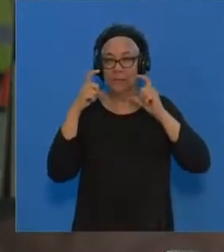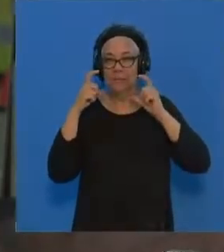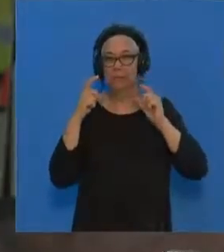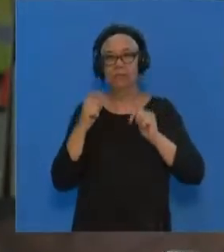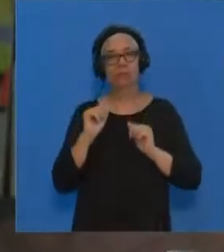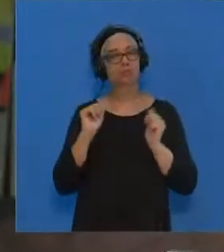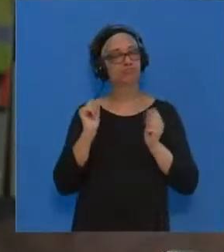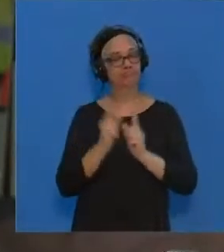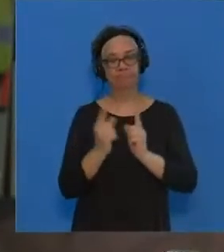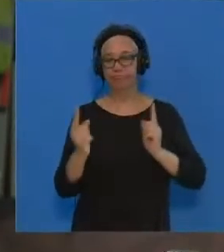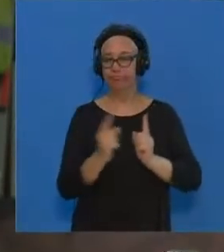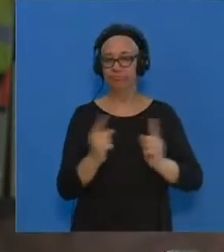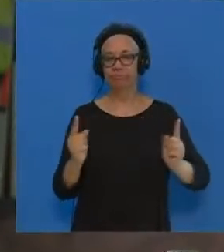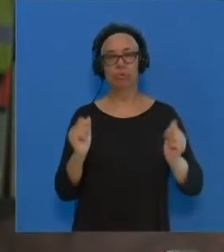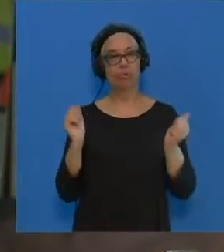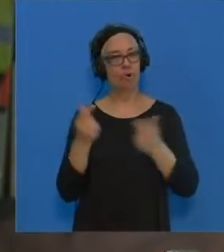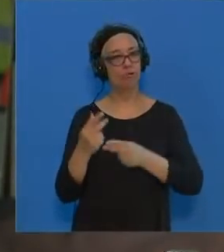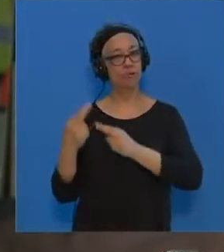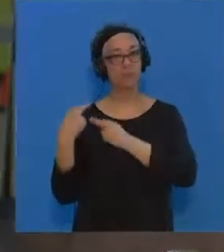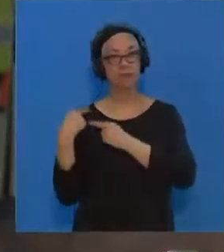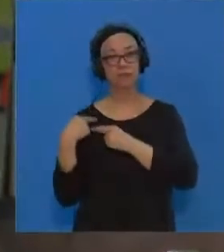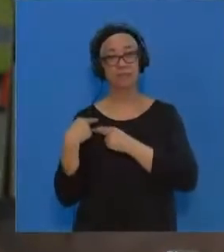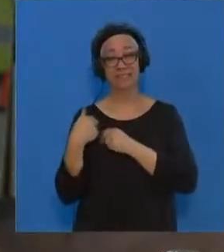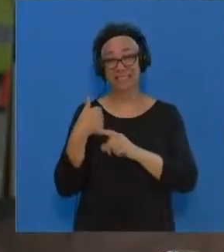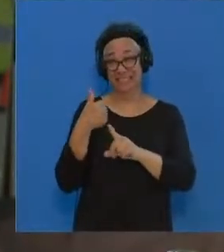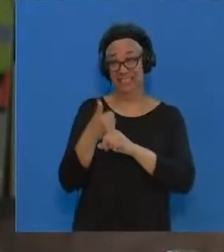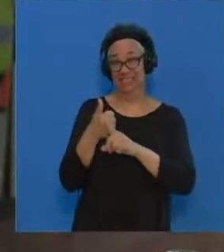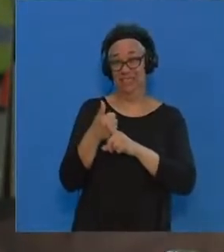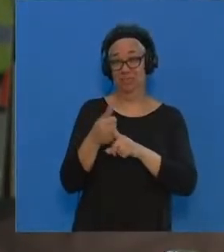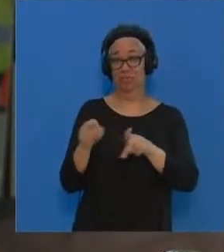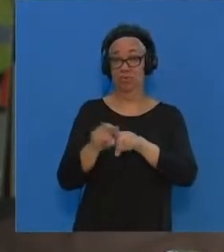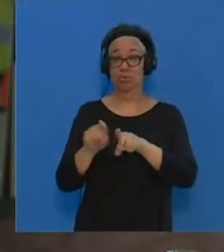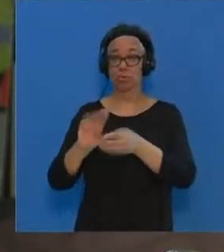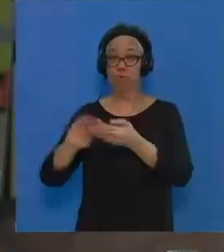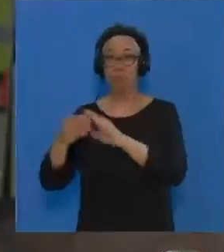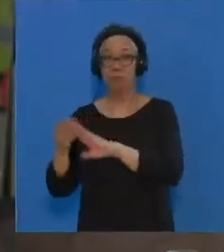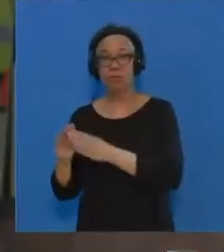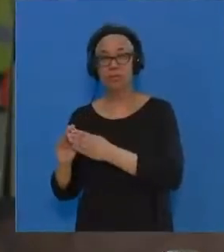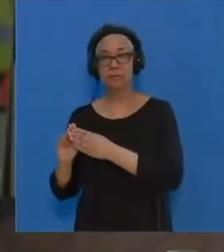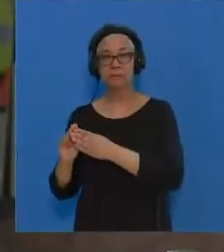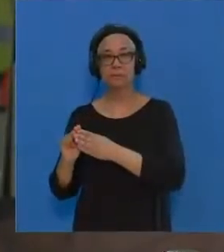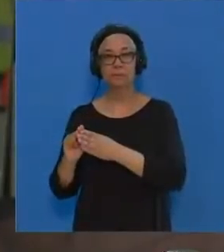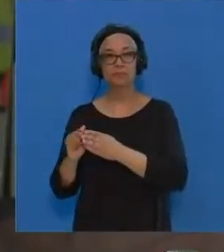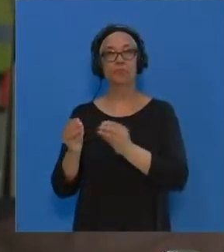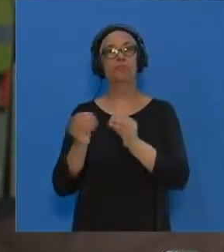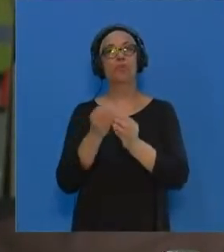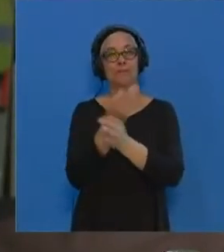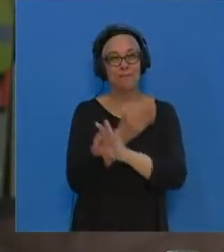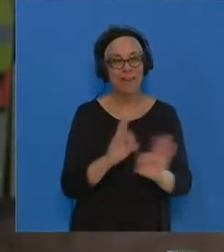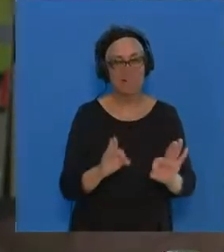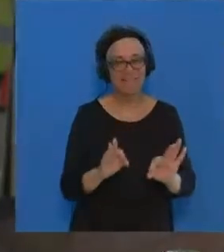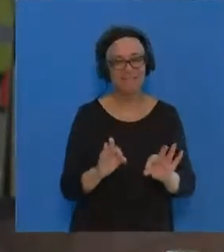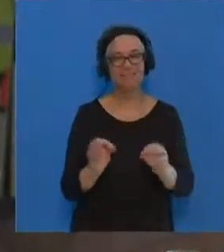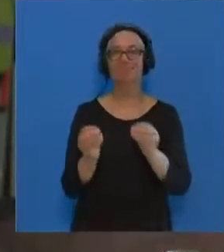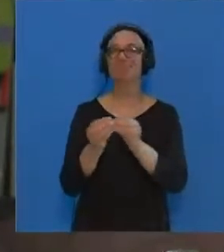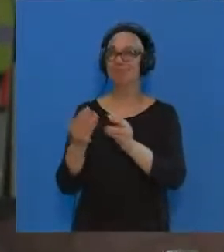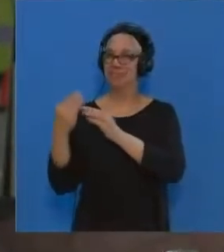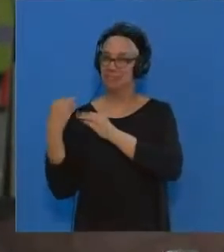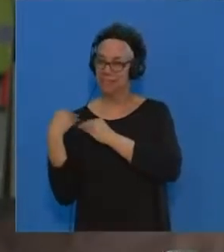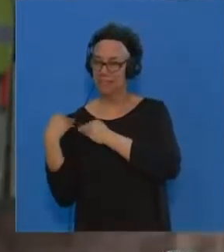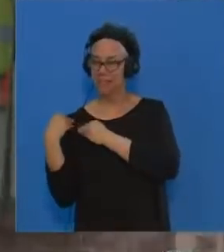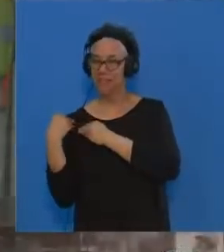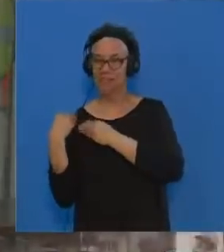health as well as the health of other members in our community. And with more freedoms comes more responsibilities. Thank